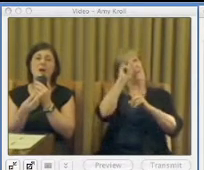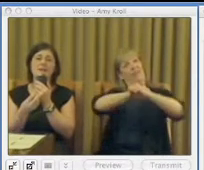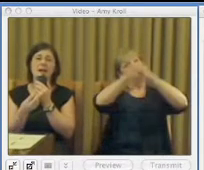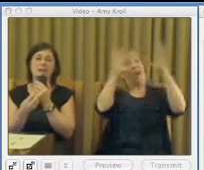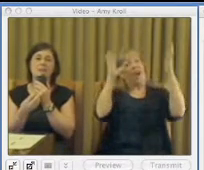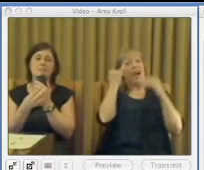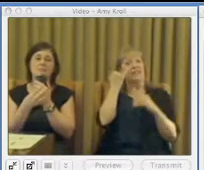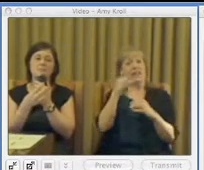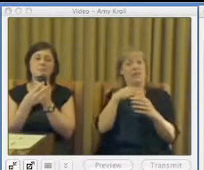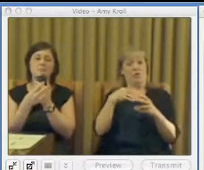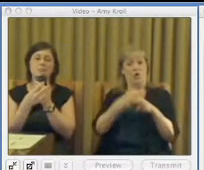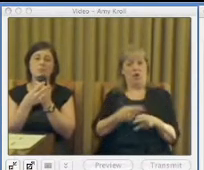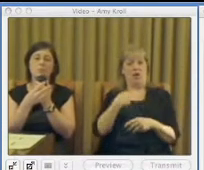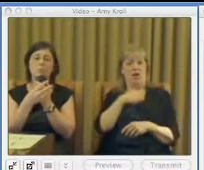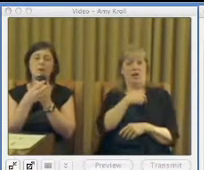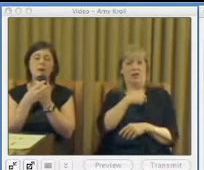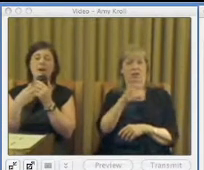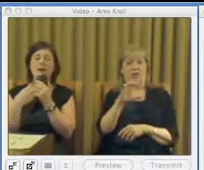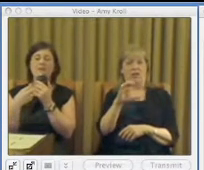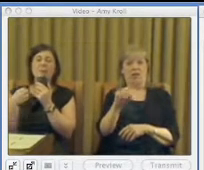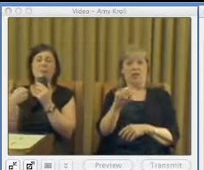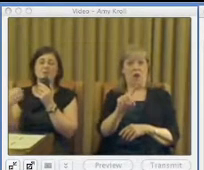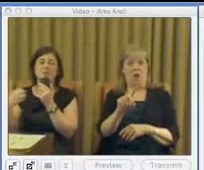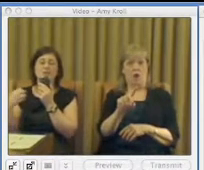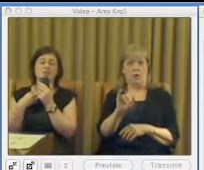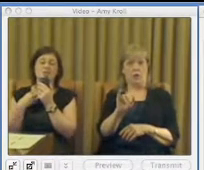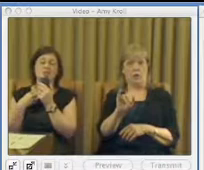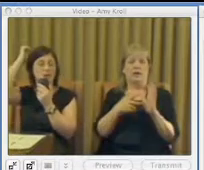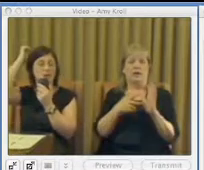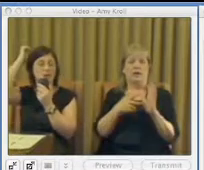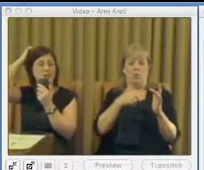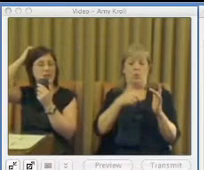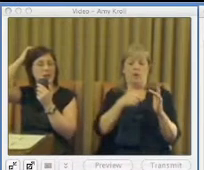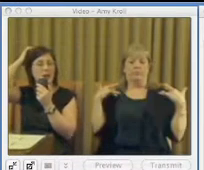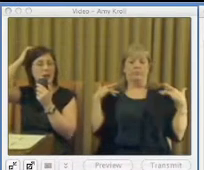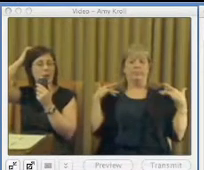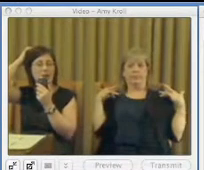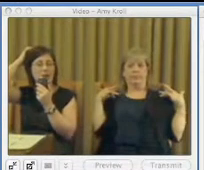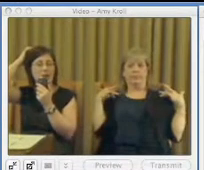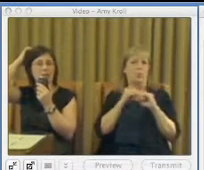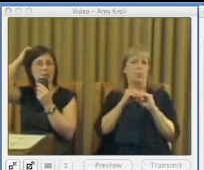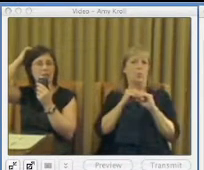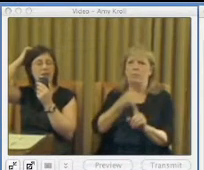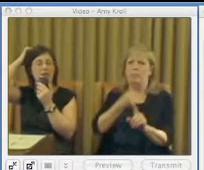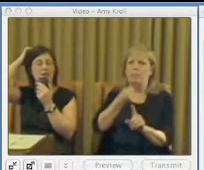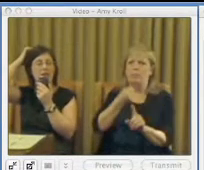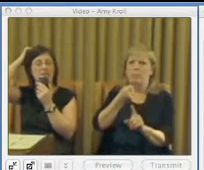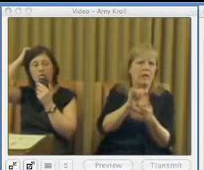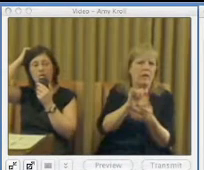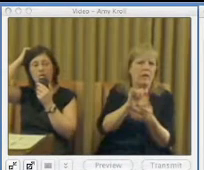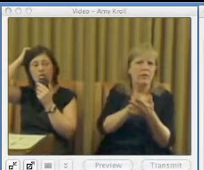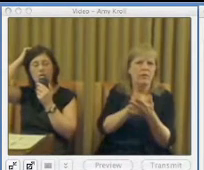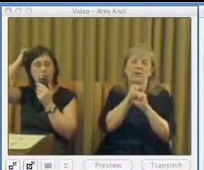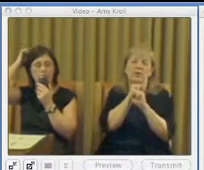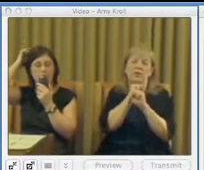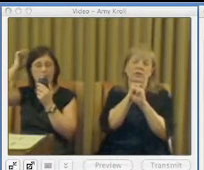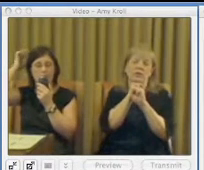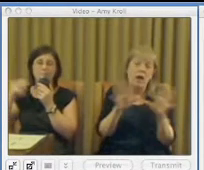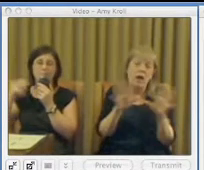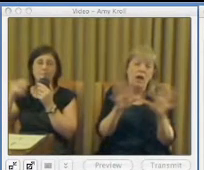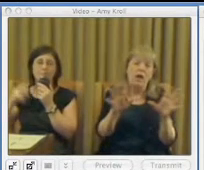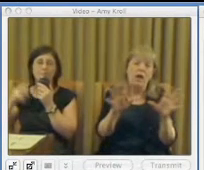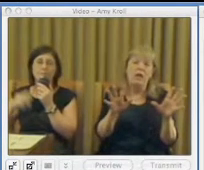of a conduit implies that we have no impact on that message whatsoever, and that we have